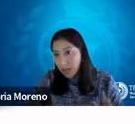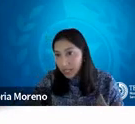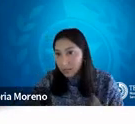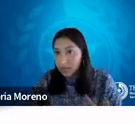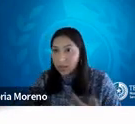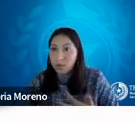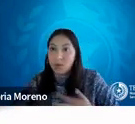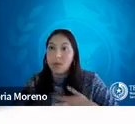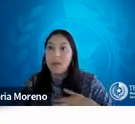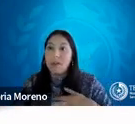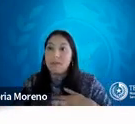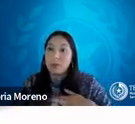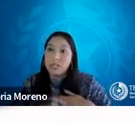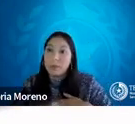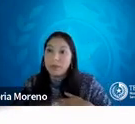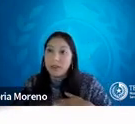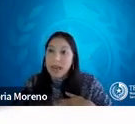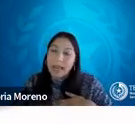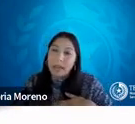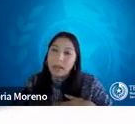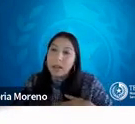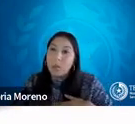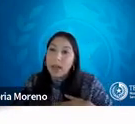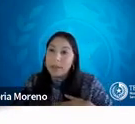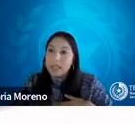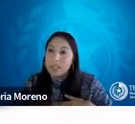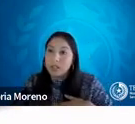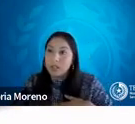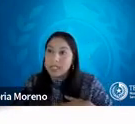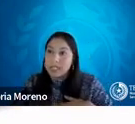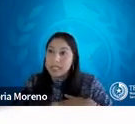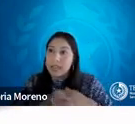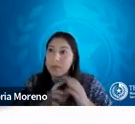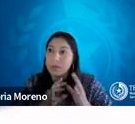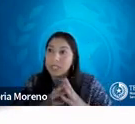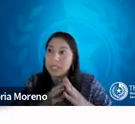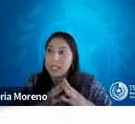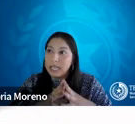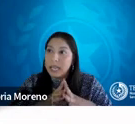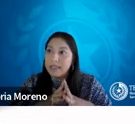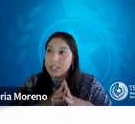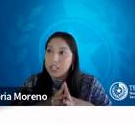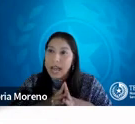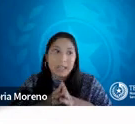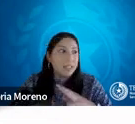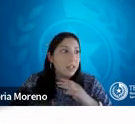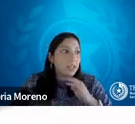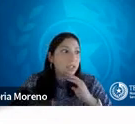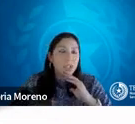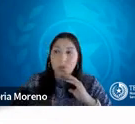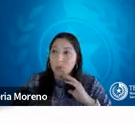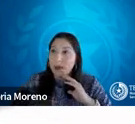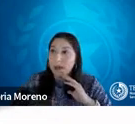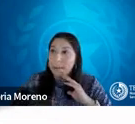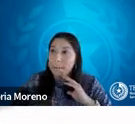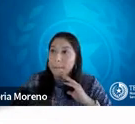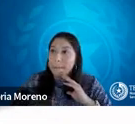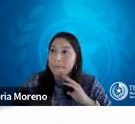can get in contact with local folks that provide YP services, I posted the link in the chat